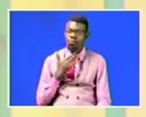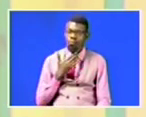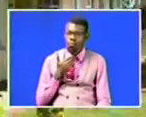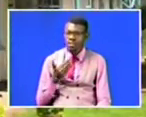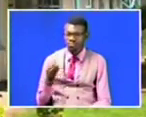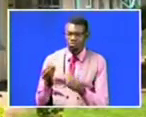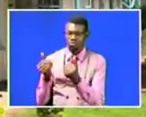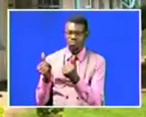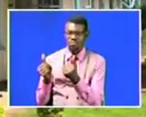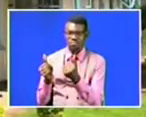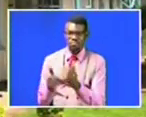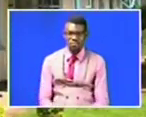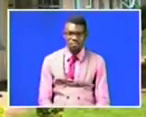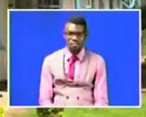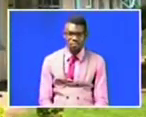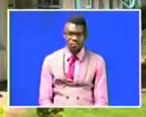solve.